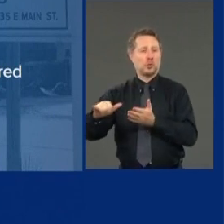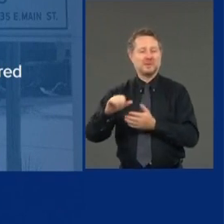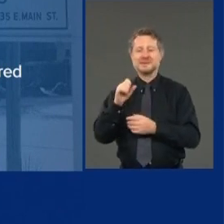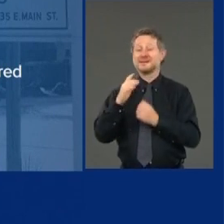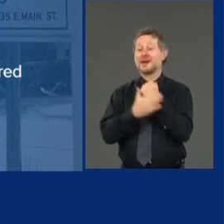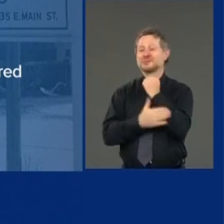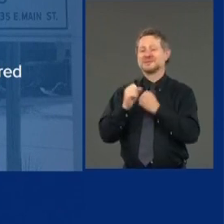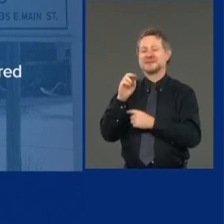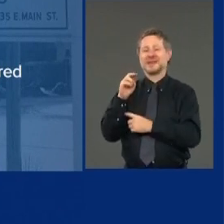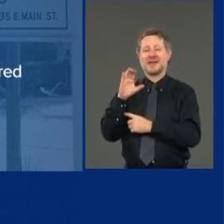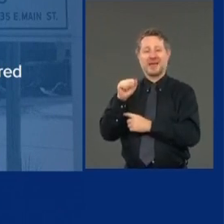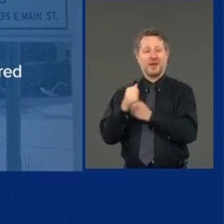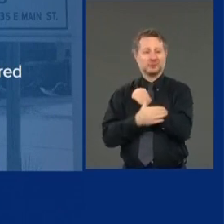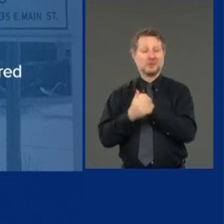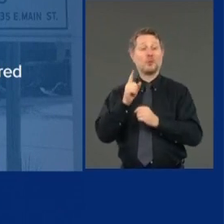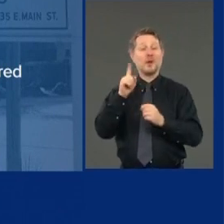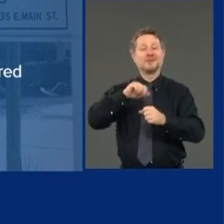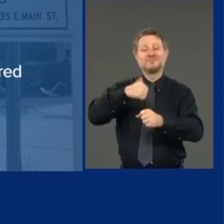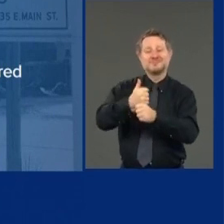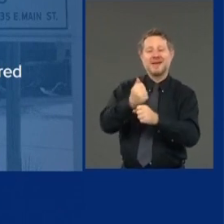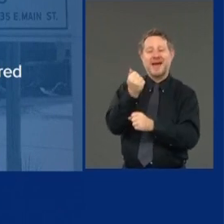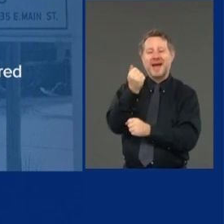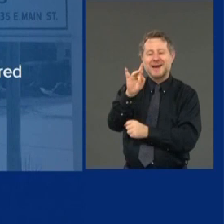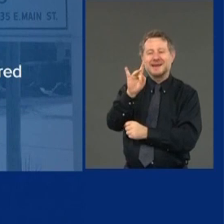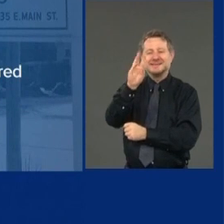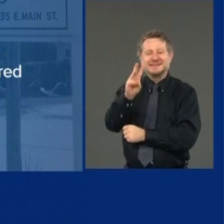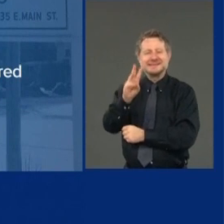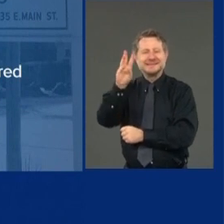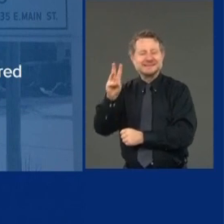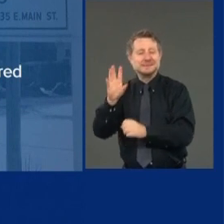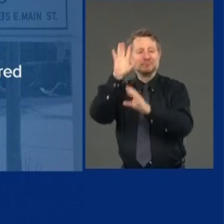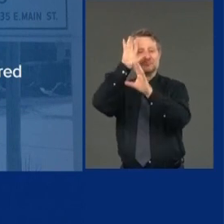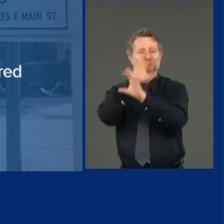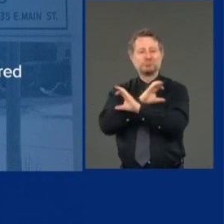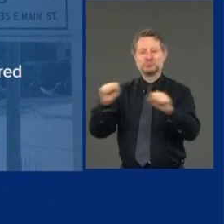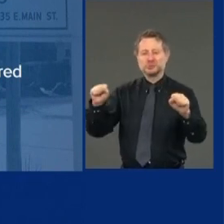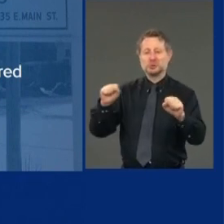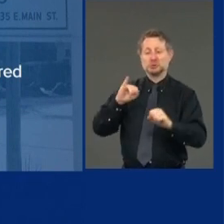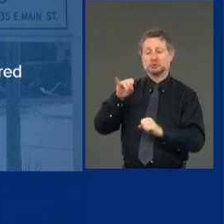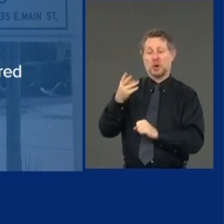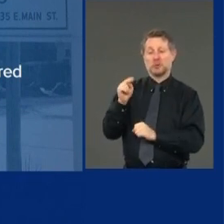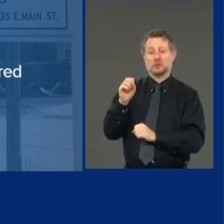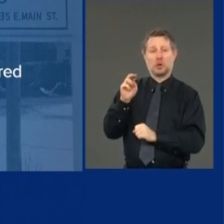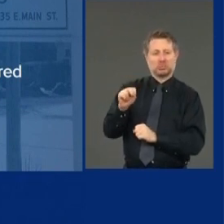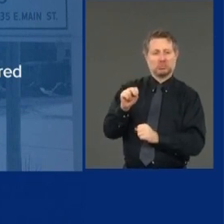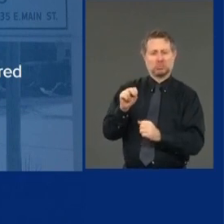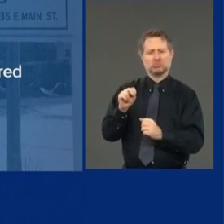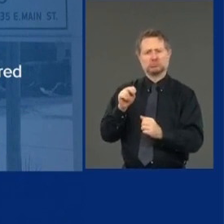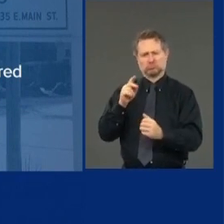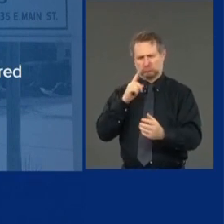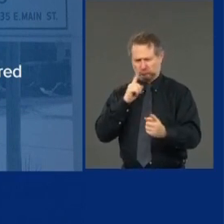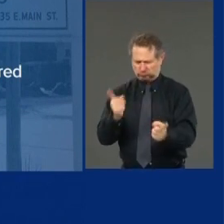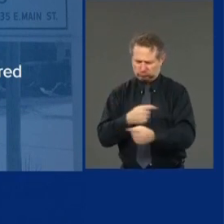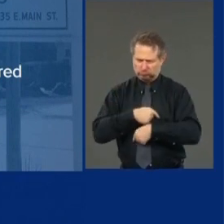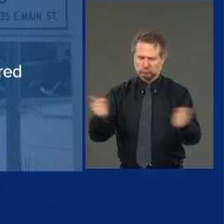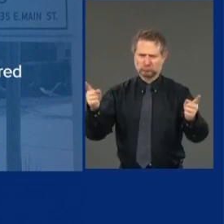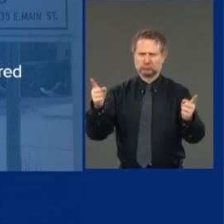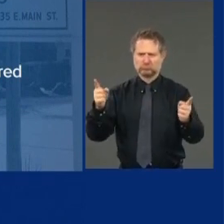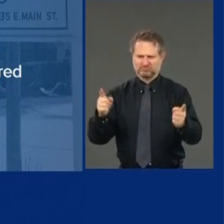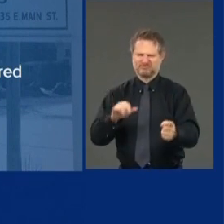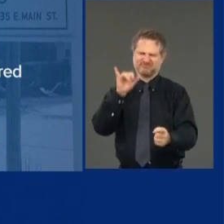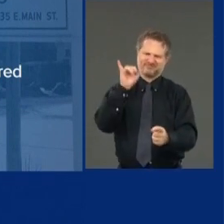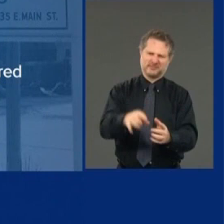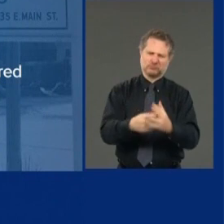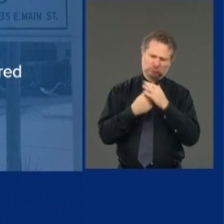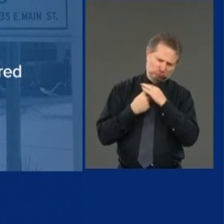President Johnson declared Waterloo, New York, the birthplace of the Memorial Day Parade. And as you are a press corps from